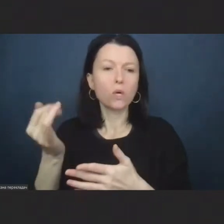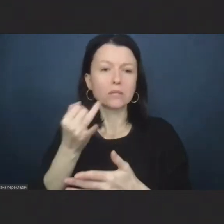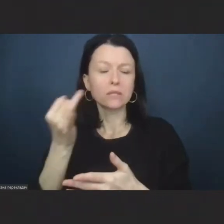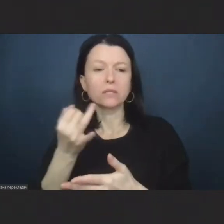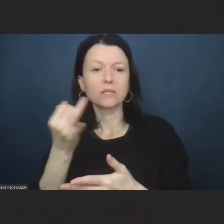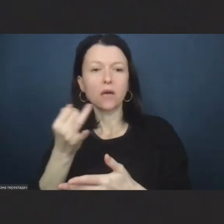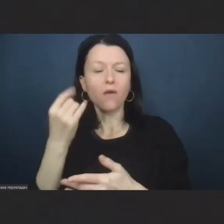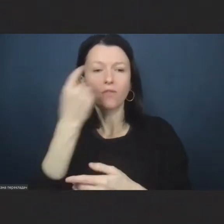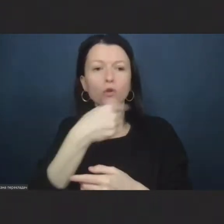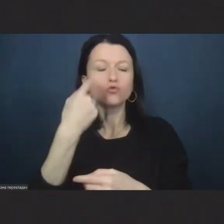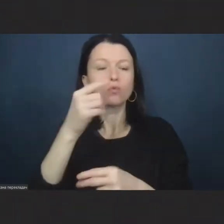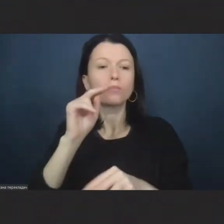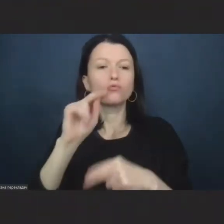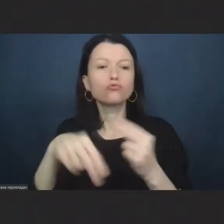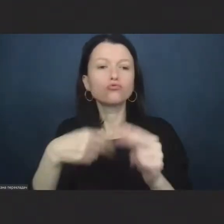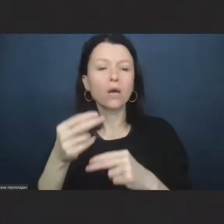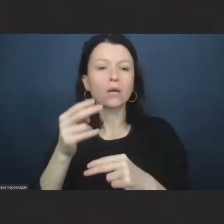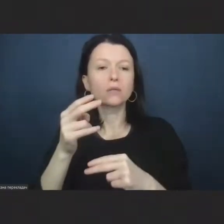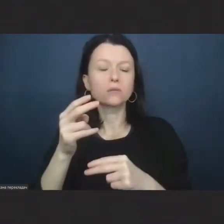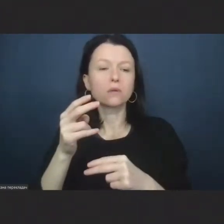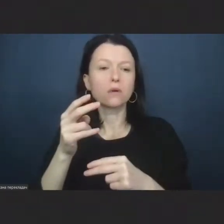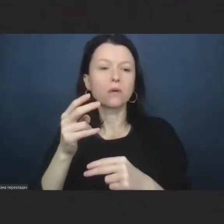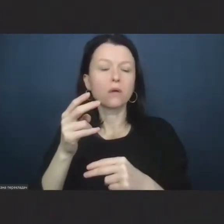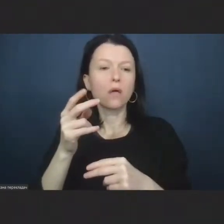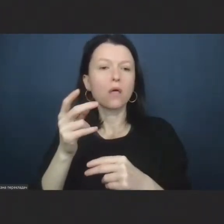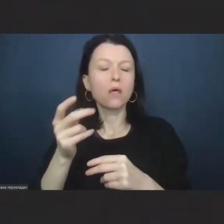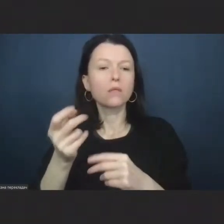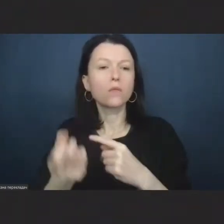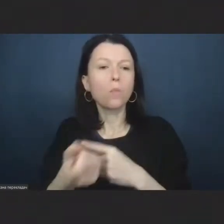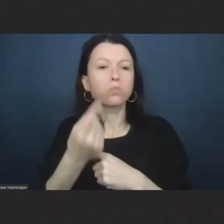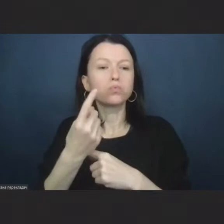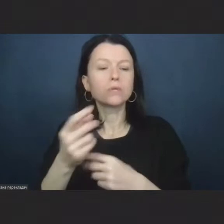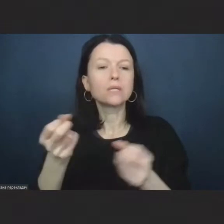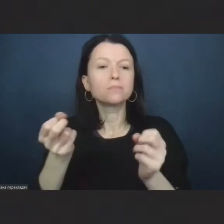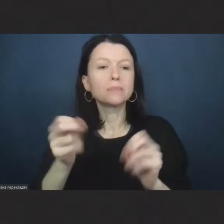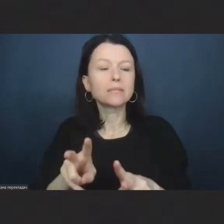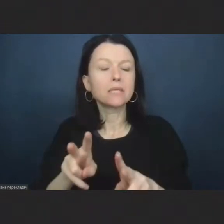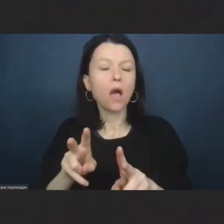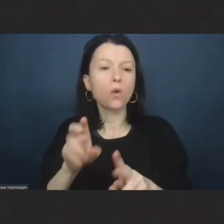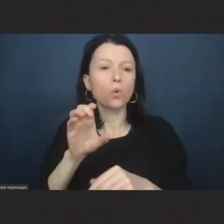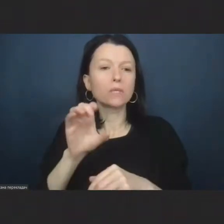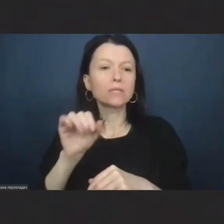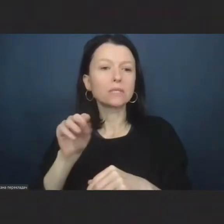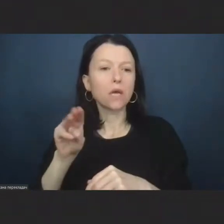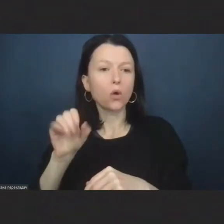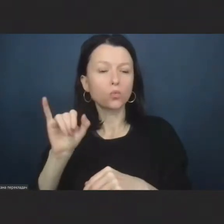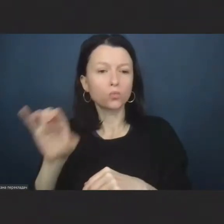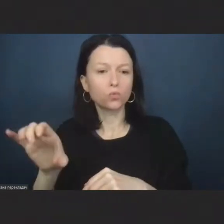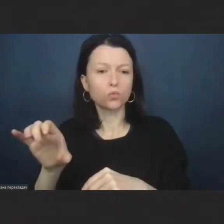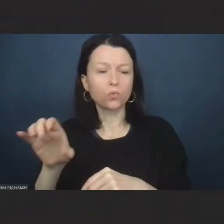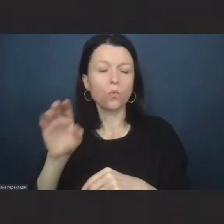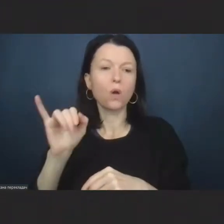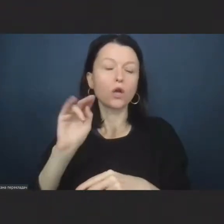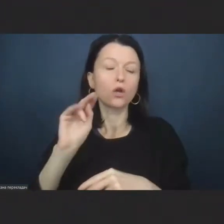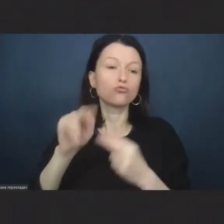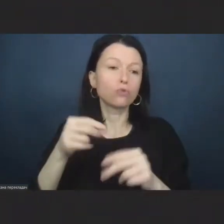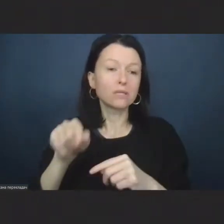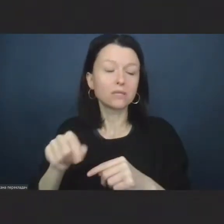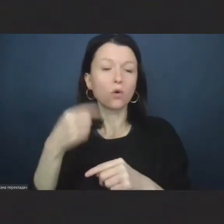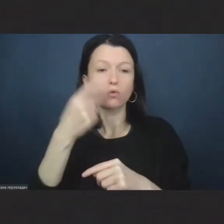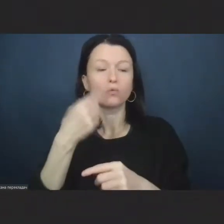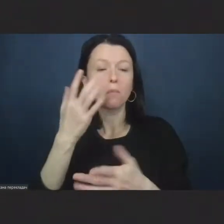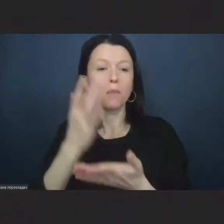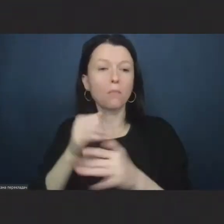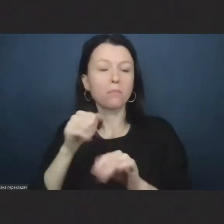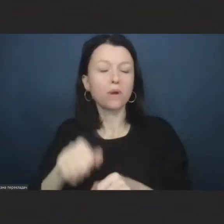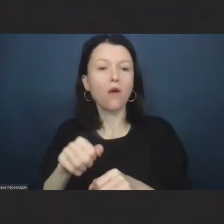we need here is that people must be given an opportunity to acquire new set of